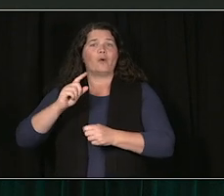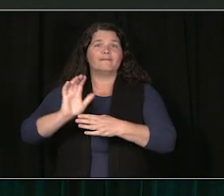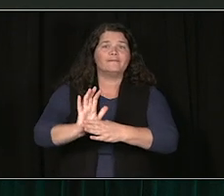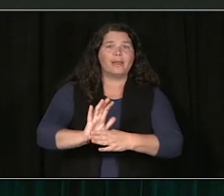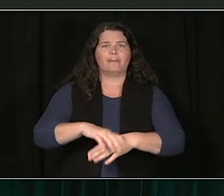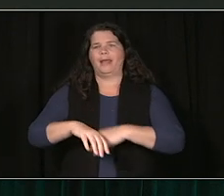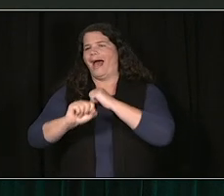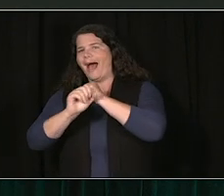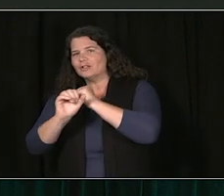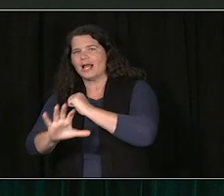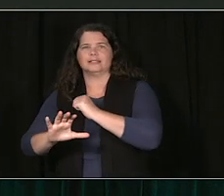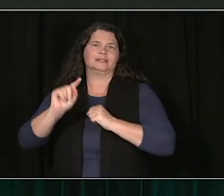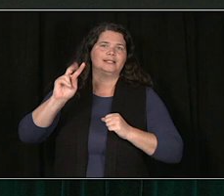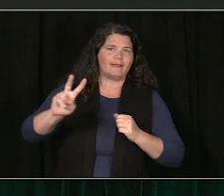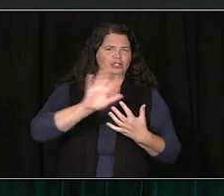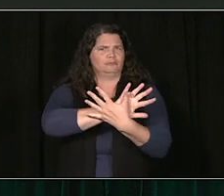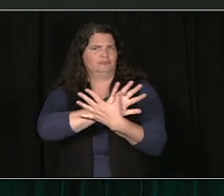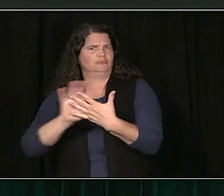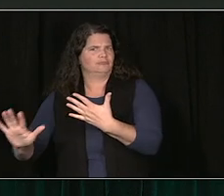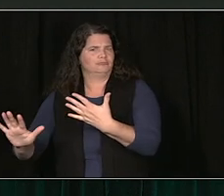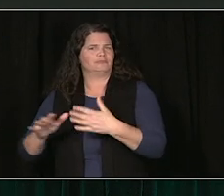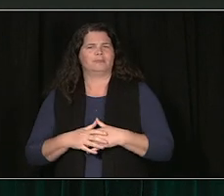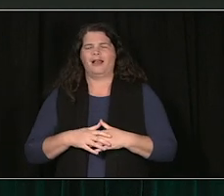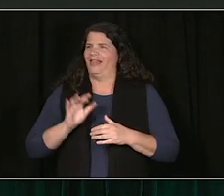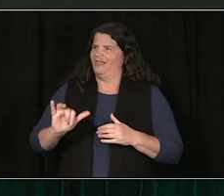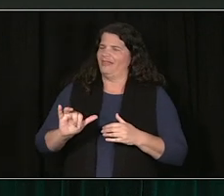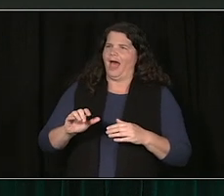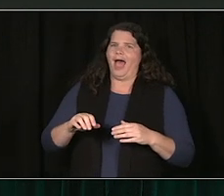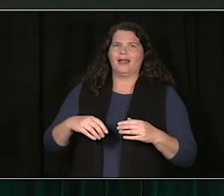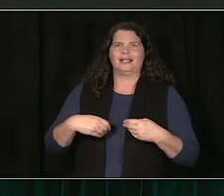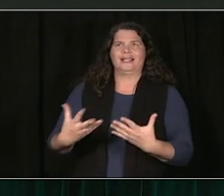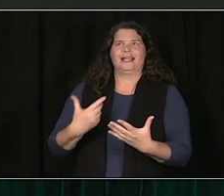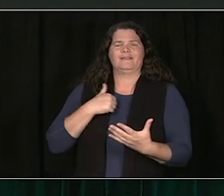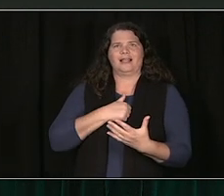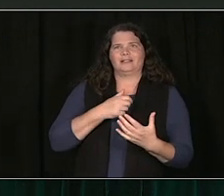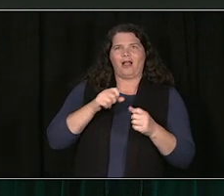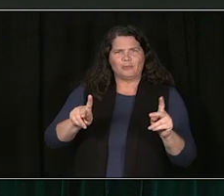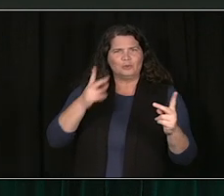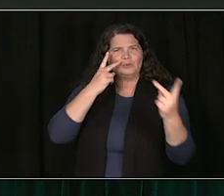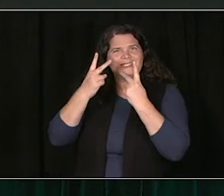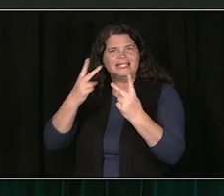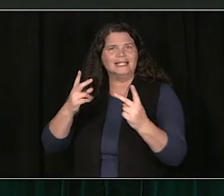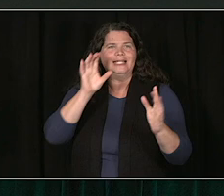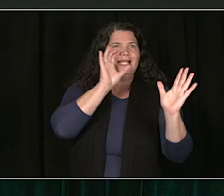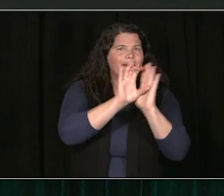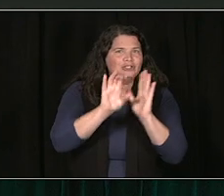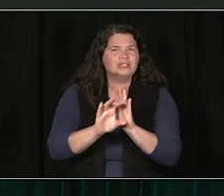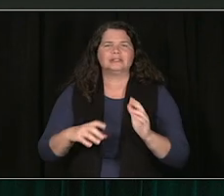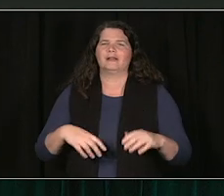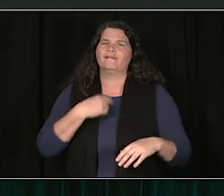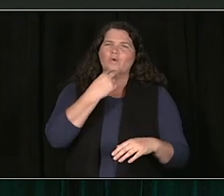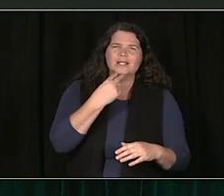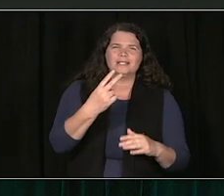abroad. It's a spectrum for us to see images, voices, and stories that have not